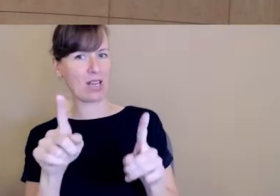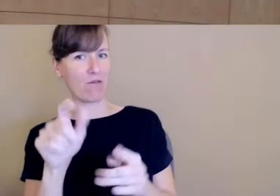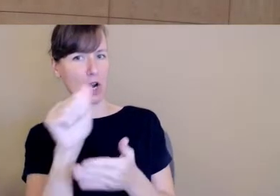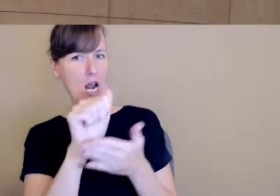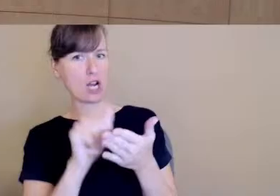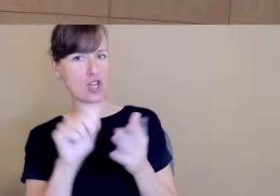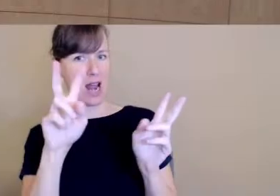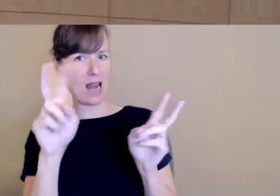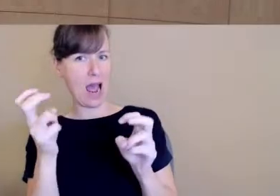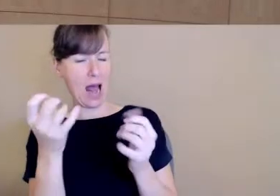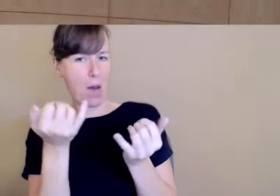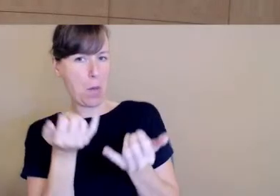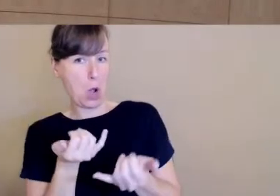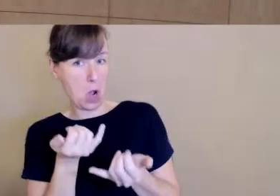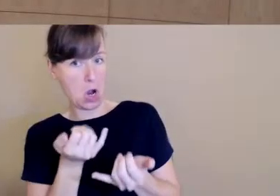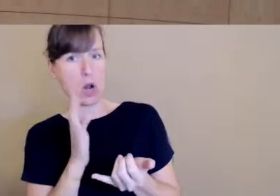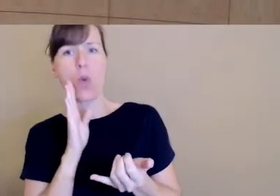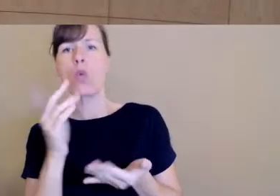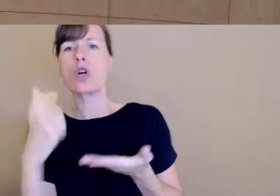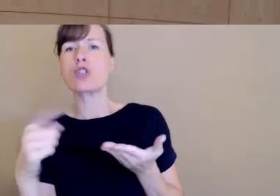town administrator to see if